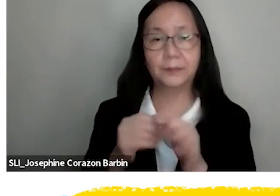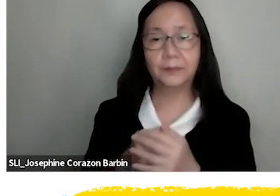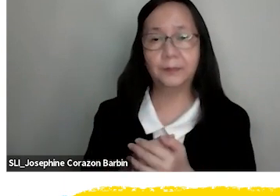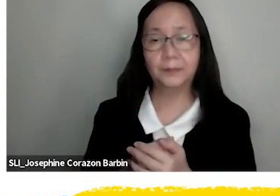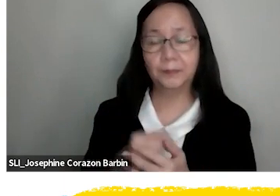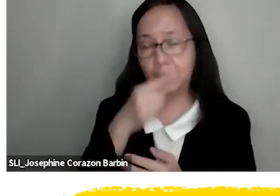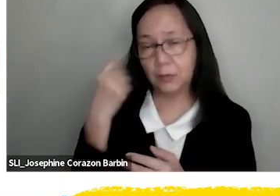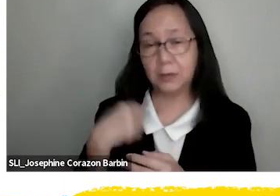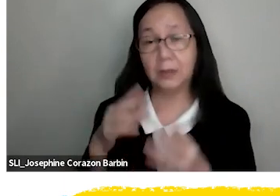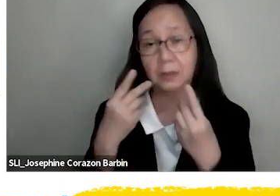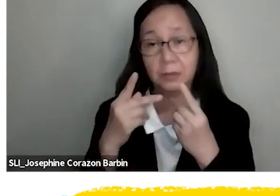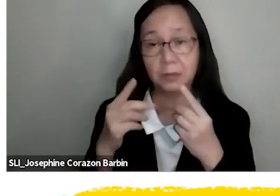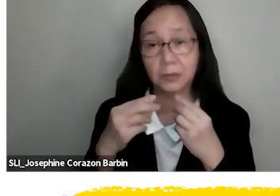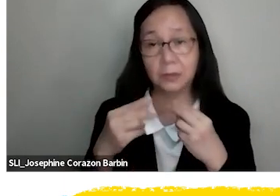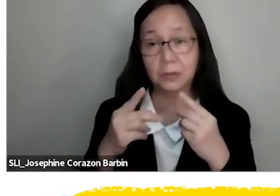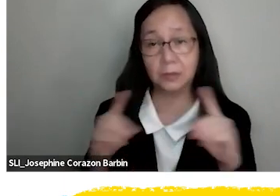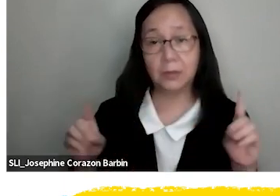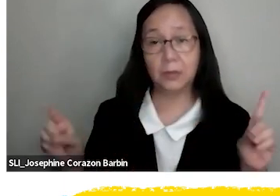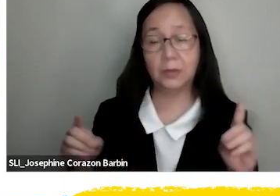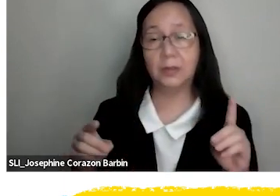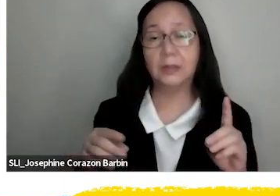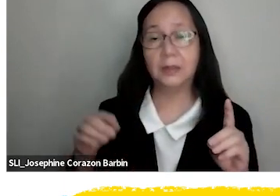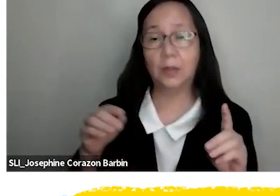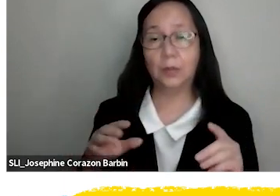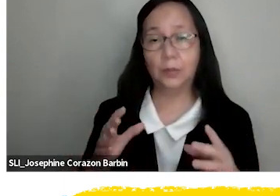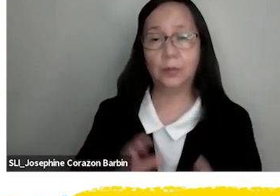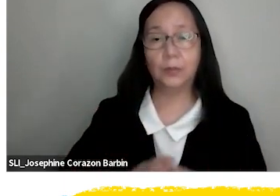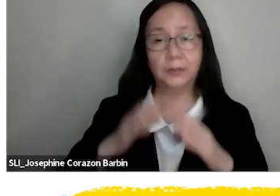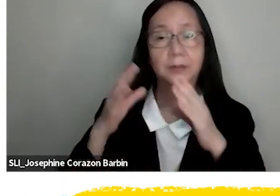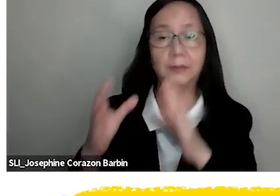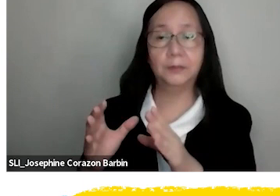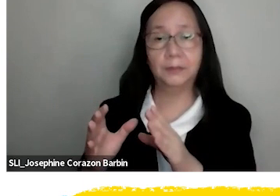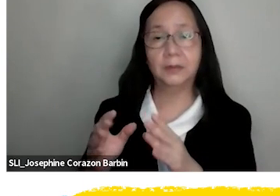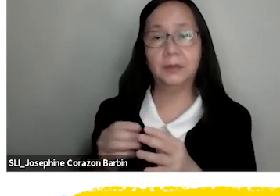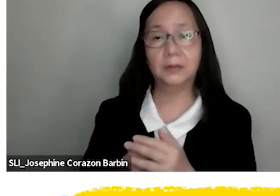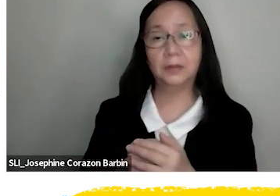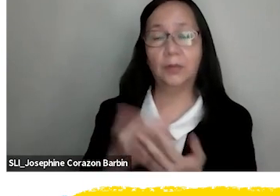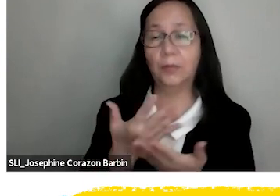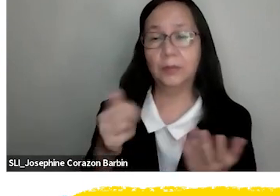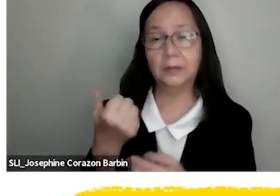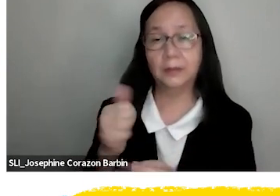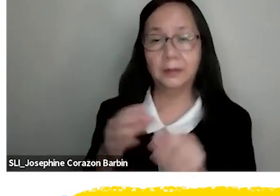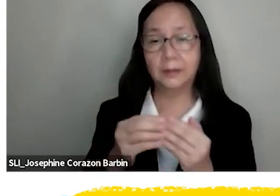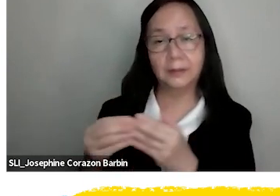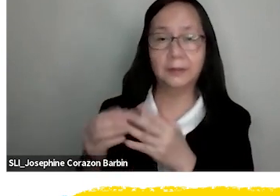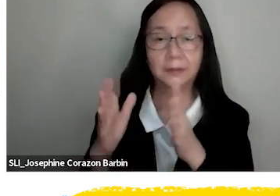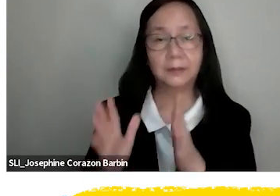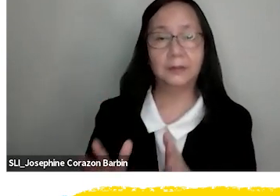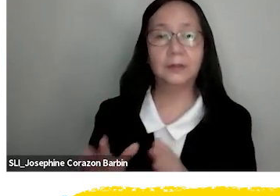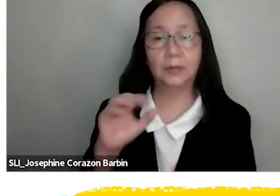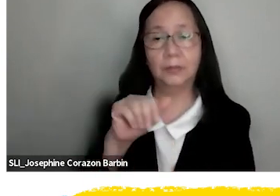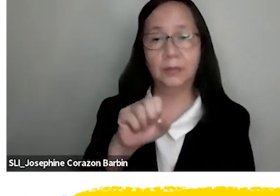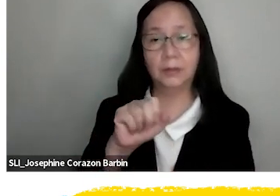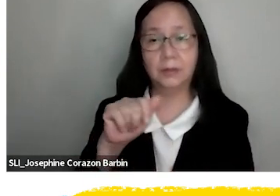is the commitment of all the 10 leaders of ASEAN